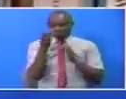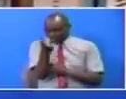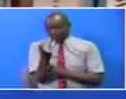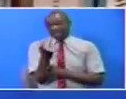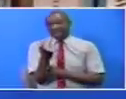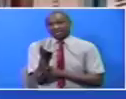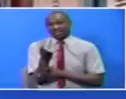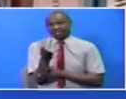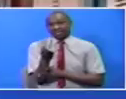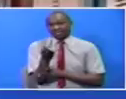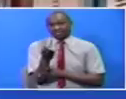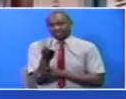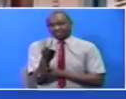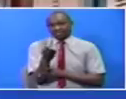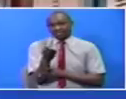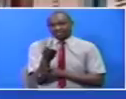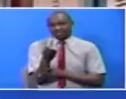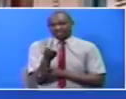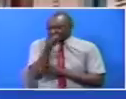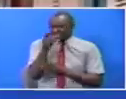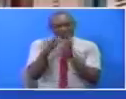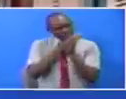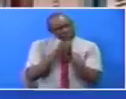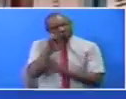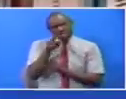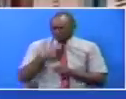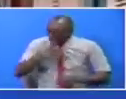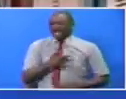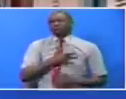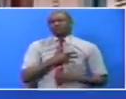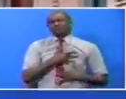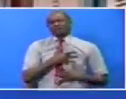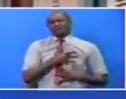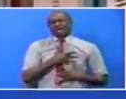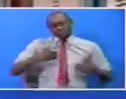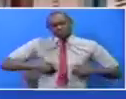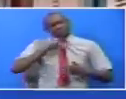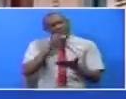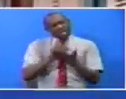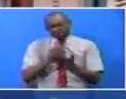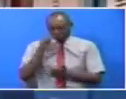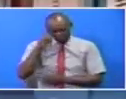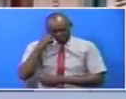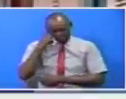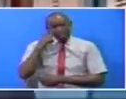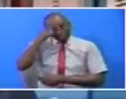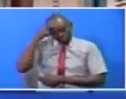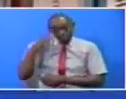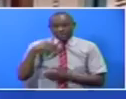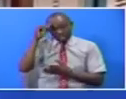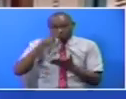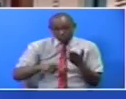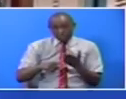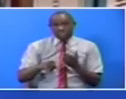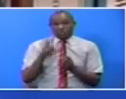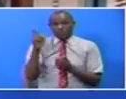News. The story was covered and it moved us as the youth fund because we learned that there's